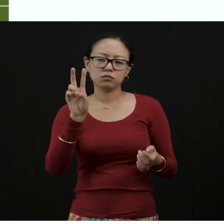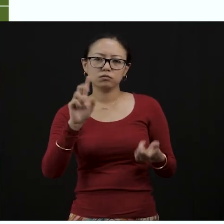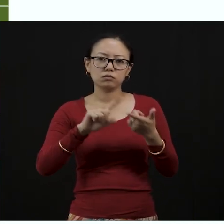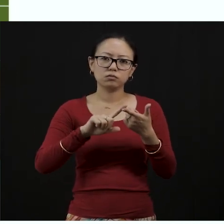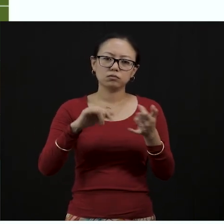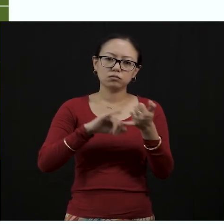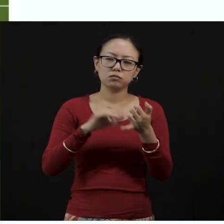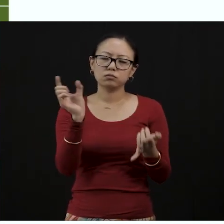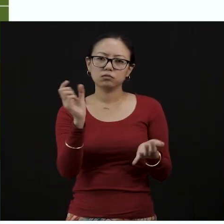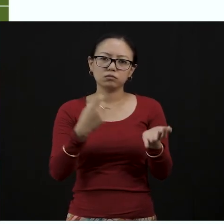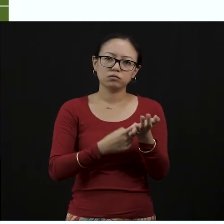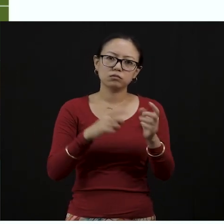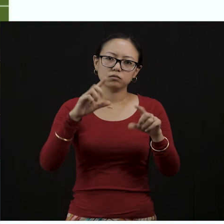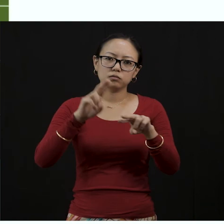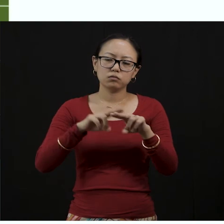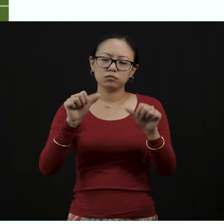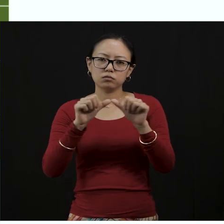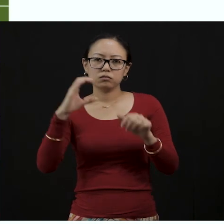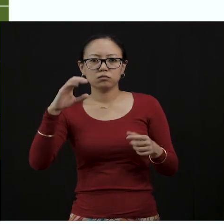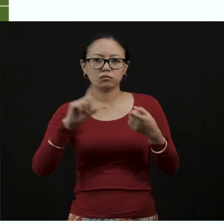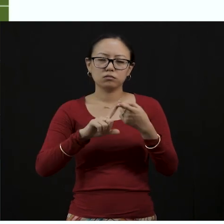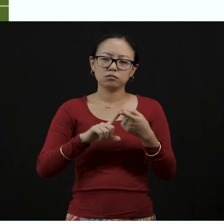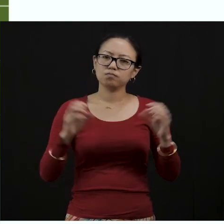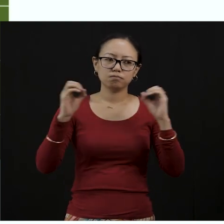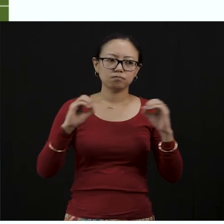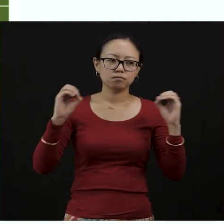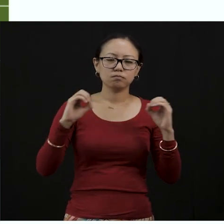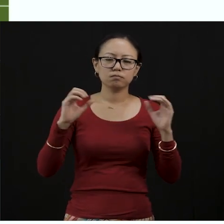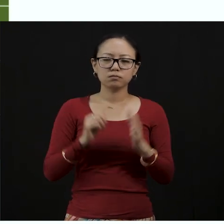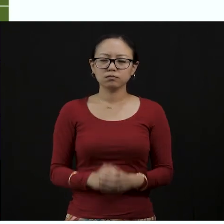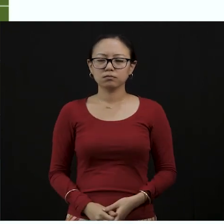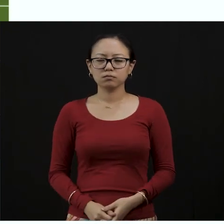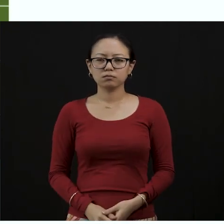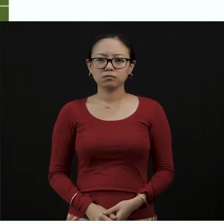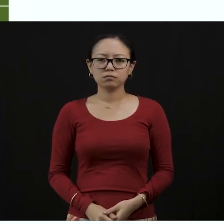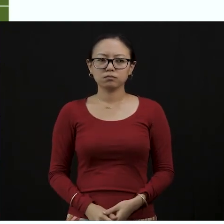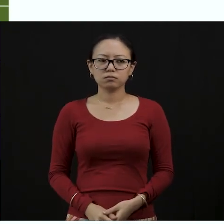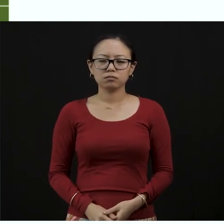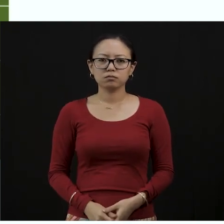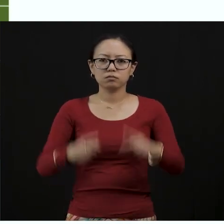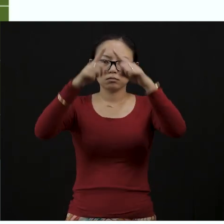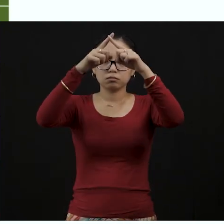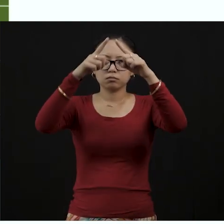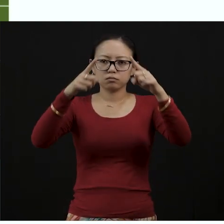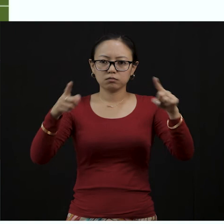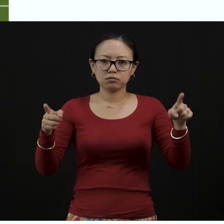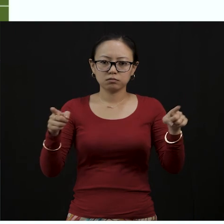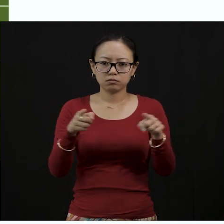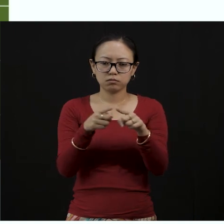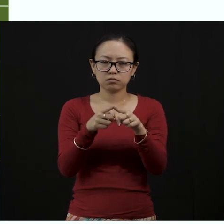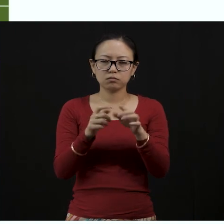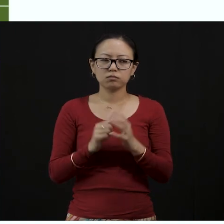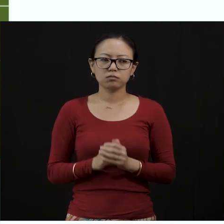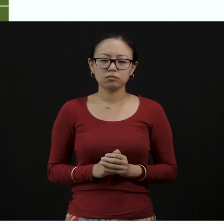again. See, so 4, 1, and 0. Now triangle.